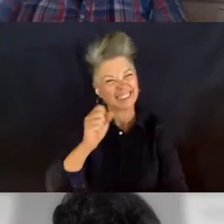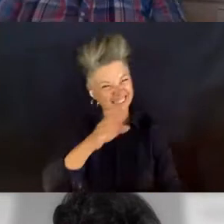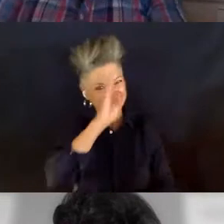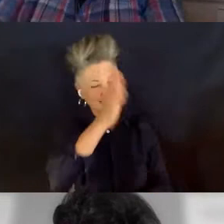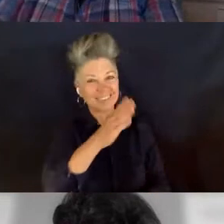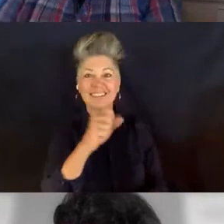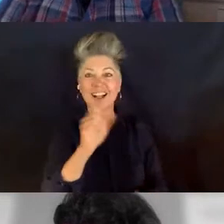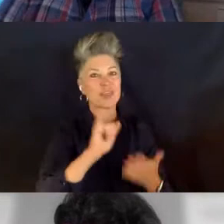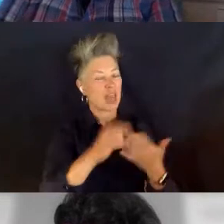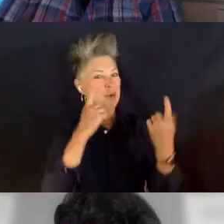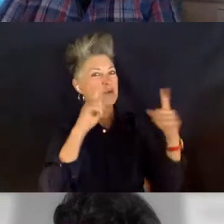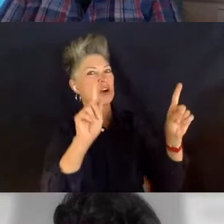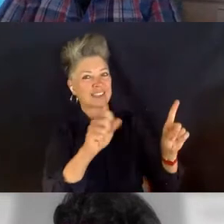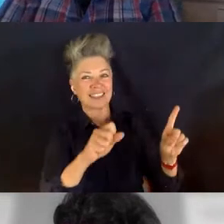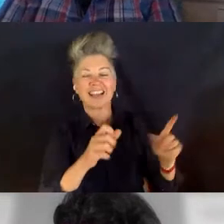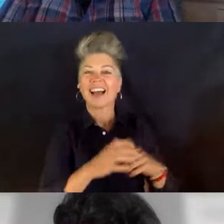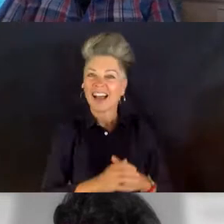that works. I just wanted to